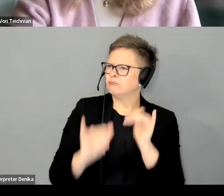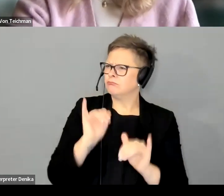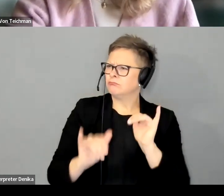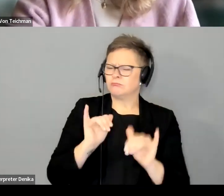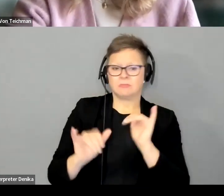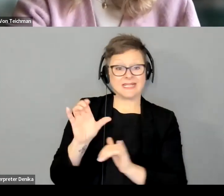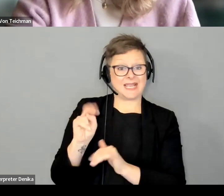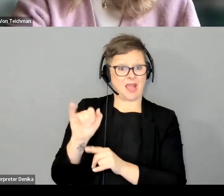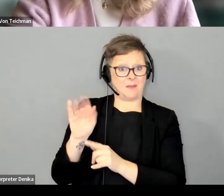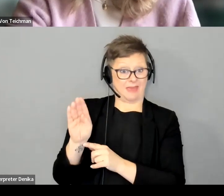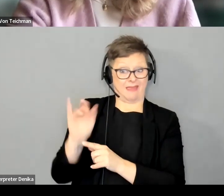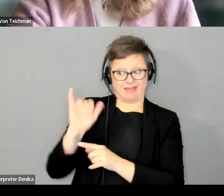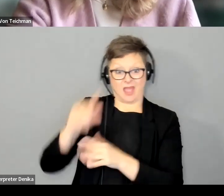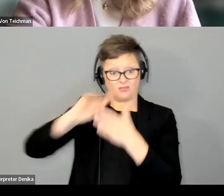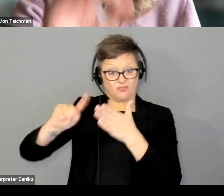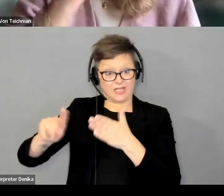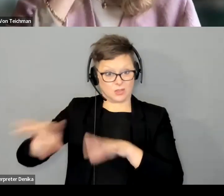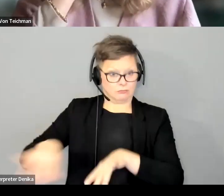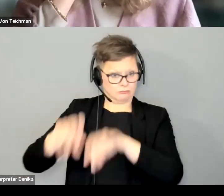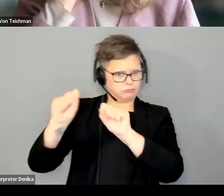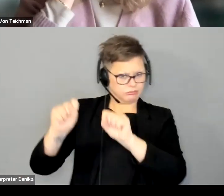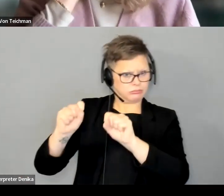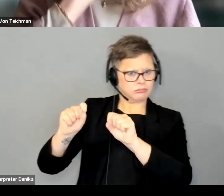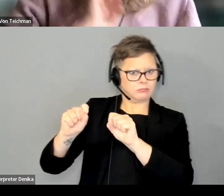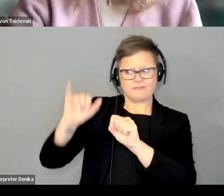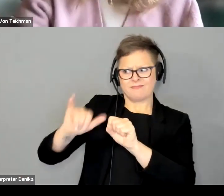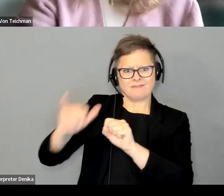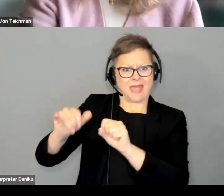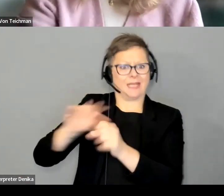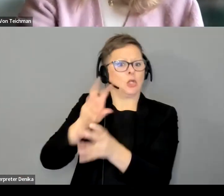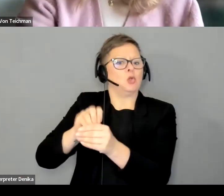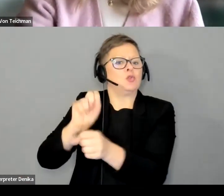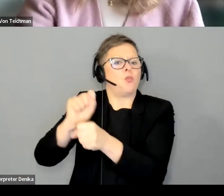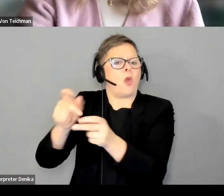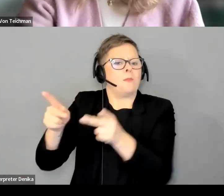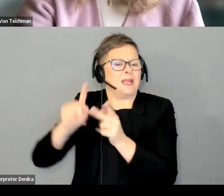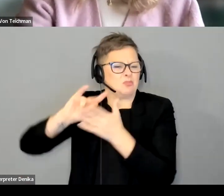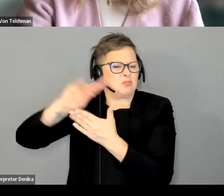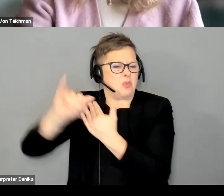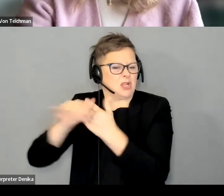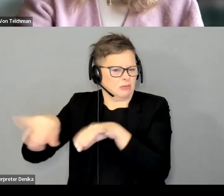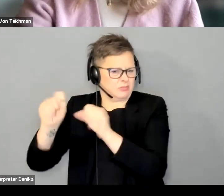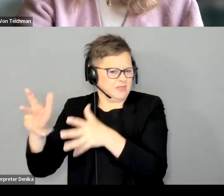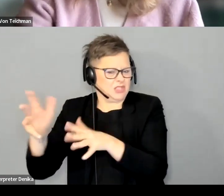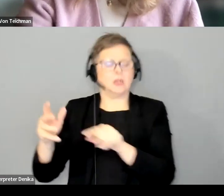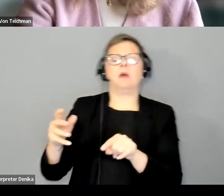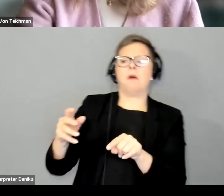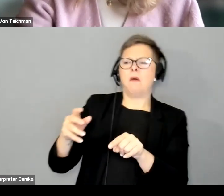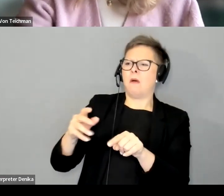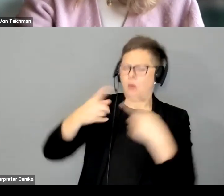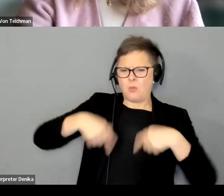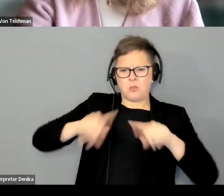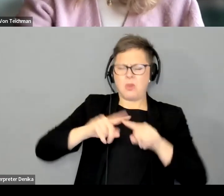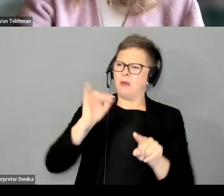team undertook as part of its ASC funded Inclusive Workplaces project, that sort of really provides a